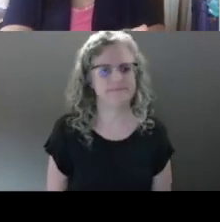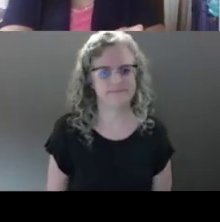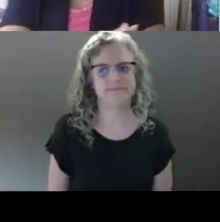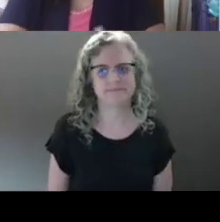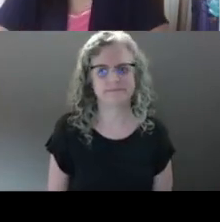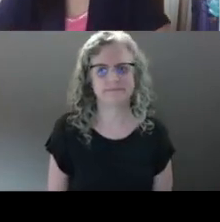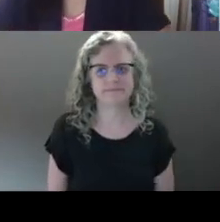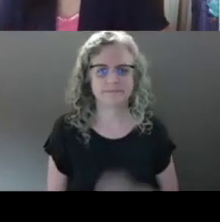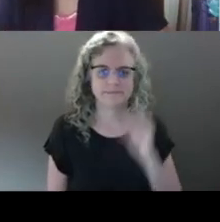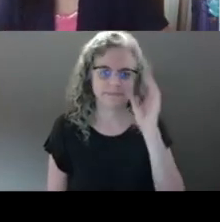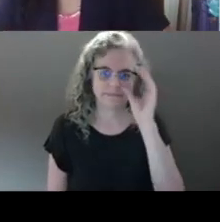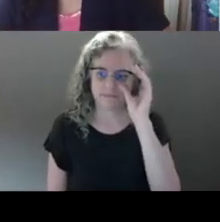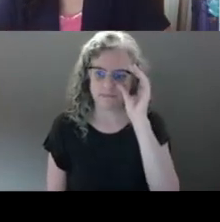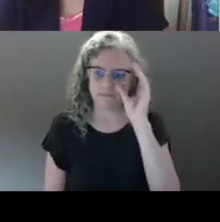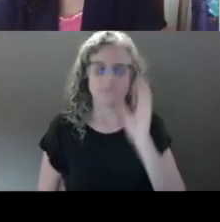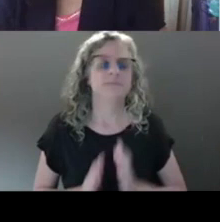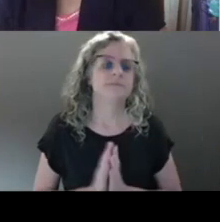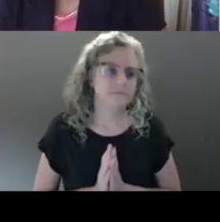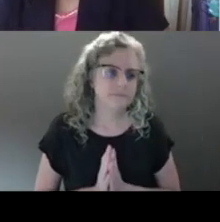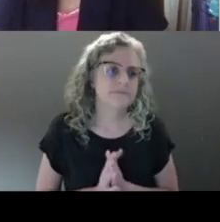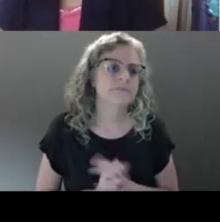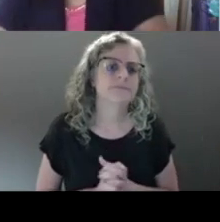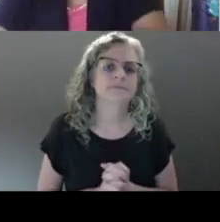So implementation of the law.